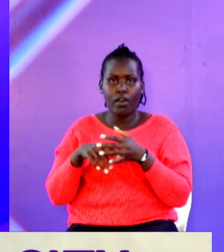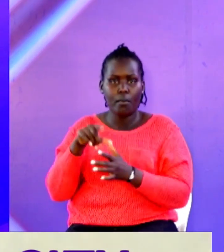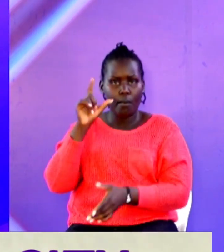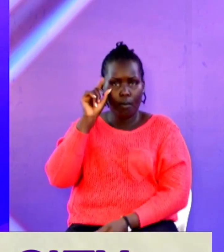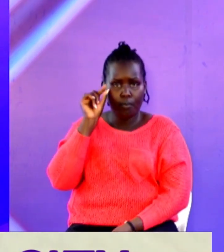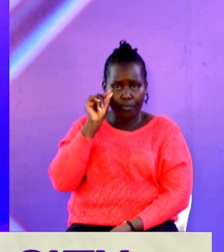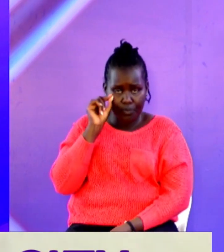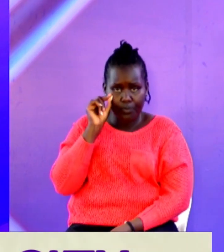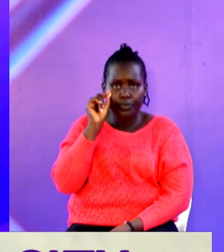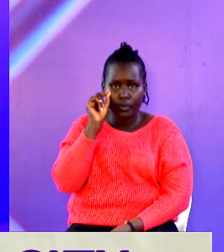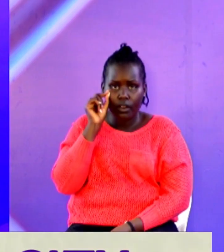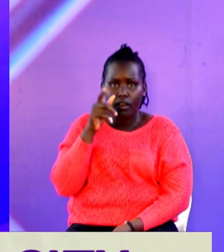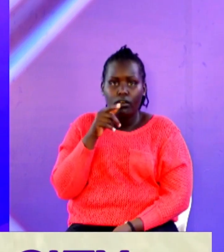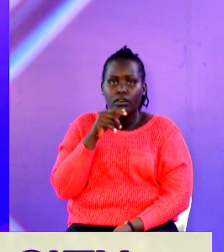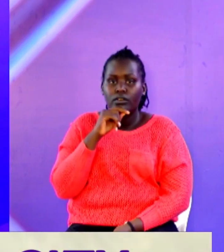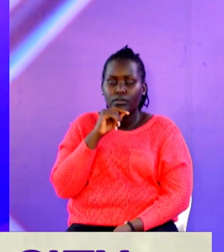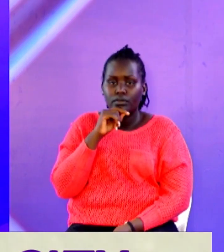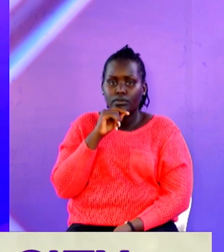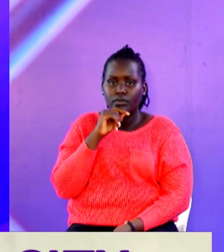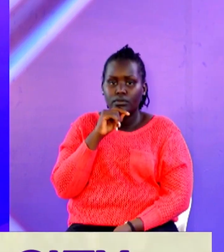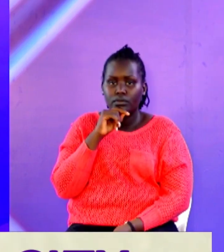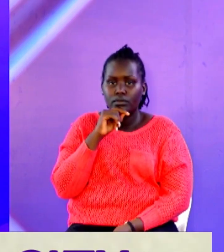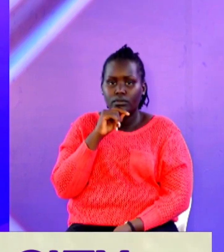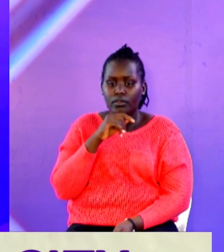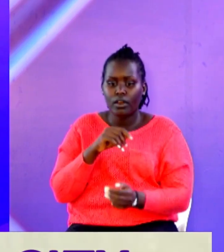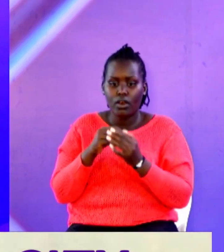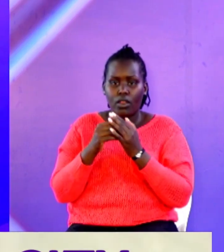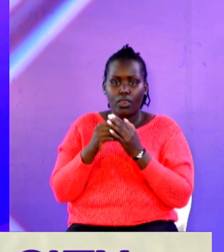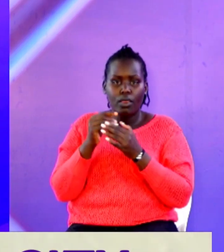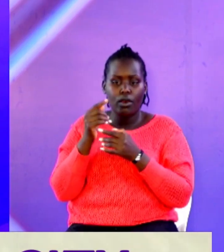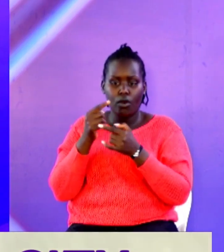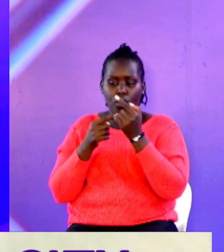region. Kasogon girls managed to beat this